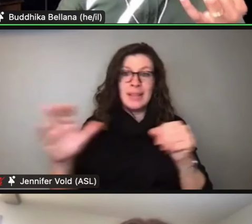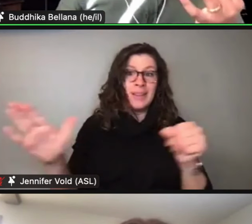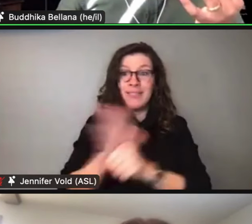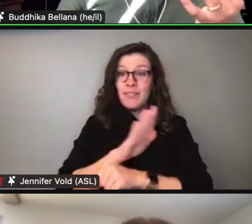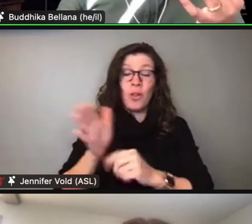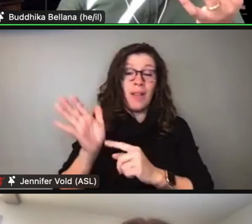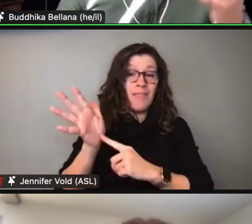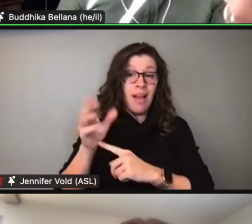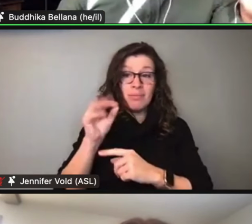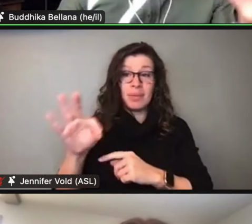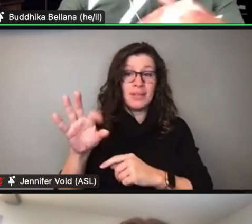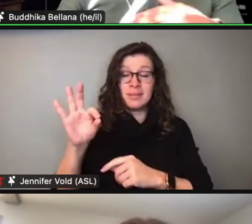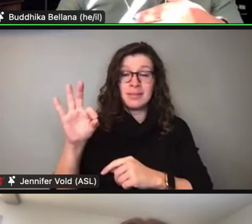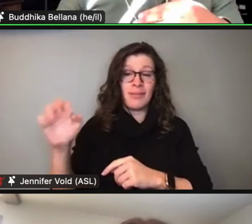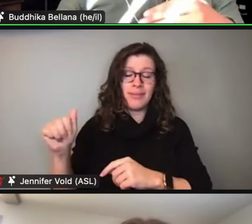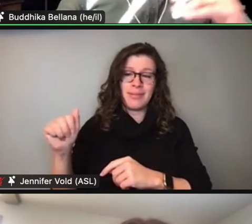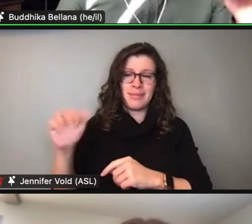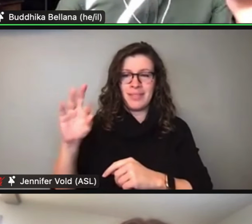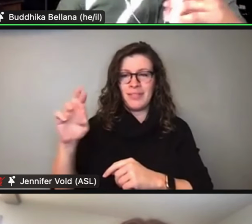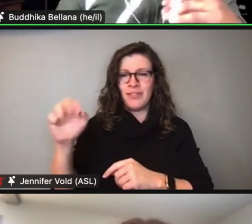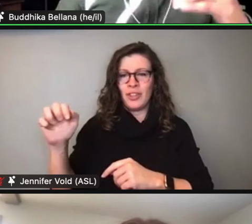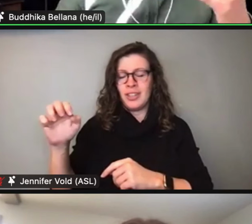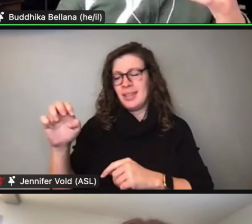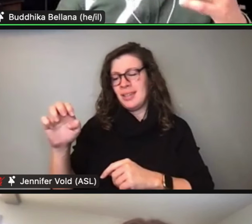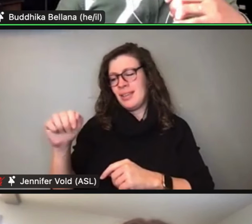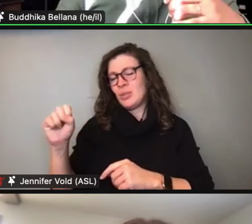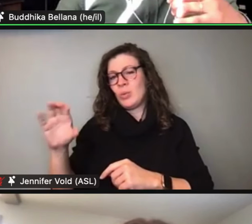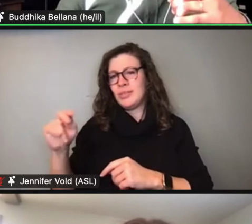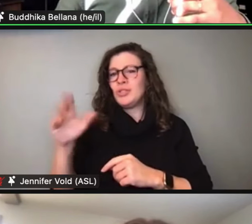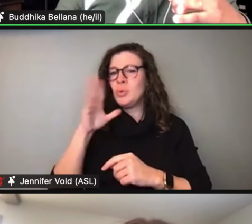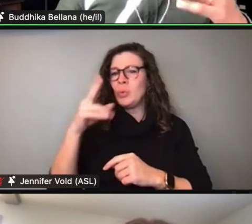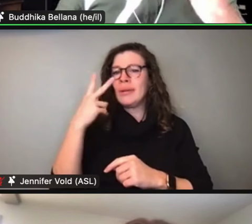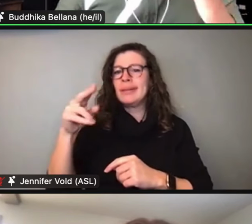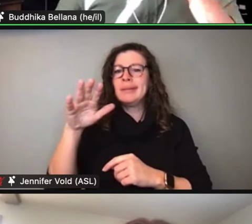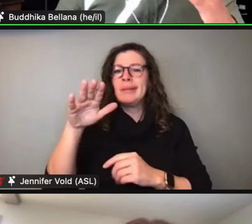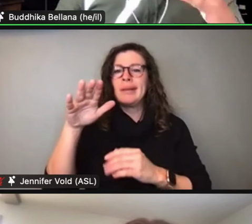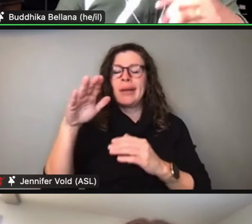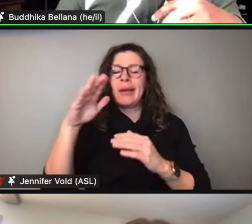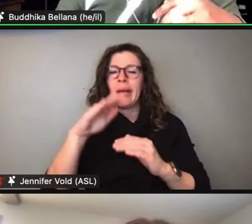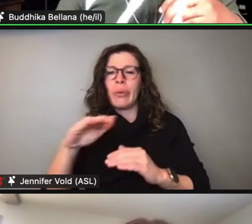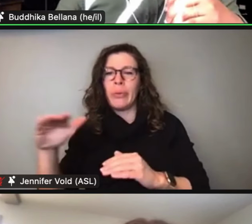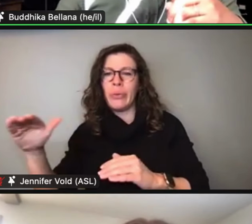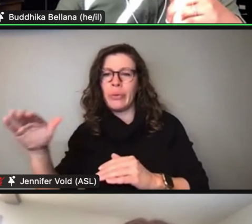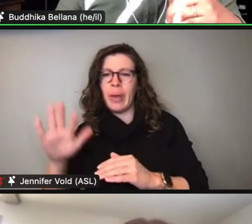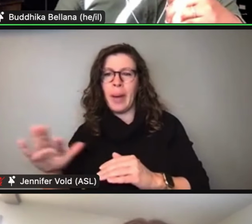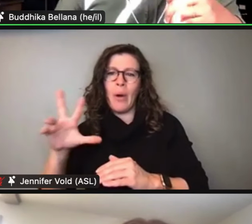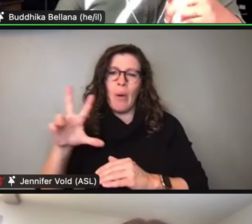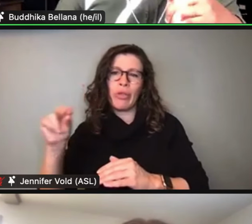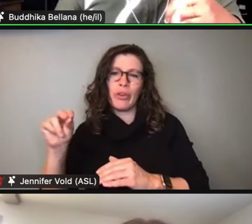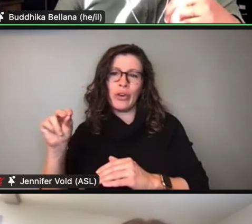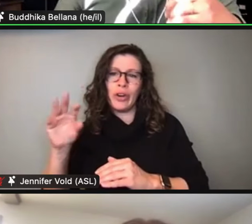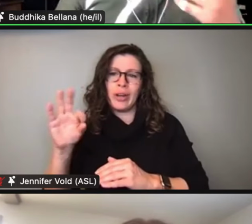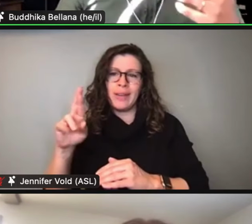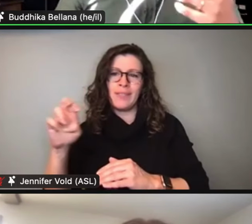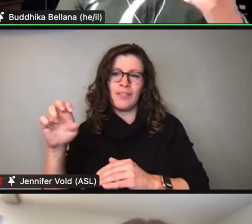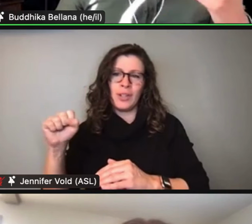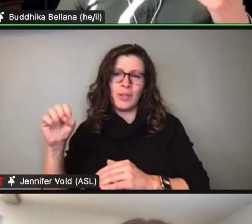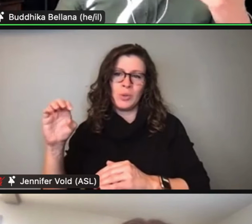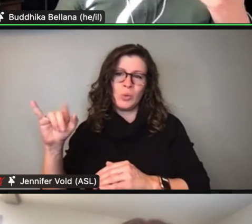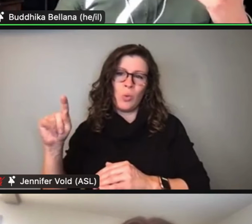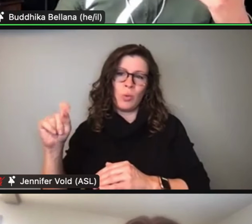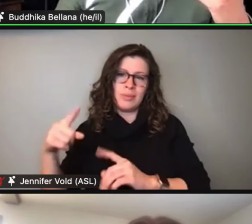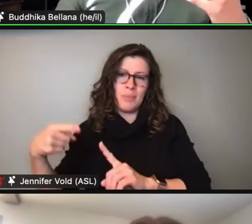free association. You can see it level out around the 30 free associate point. And that is